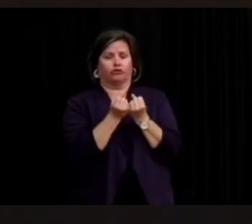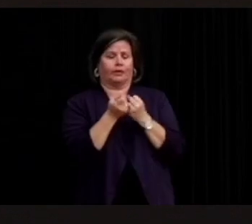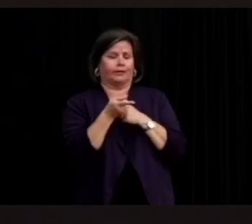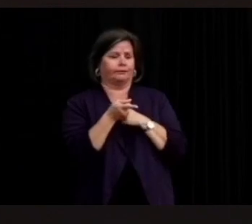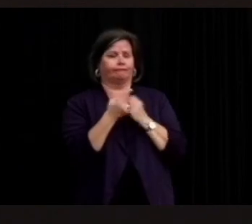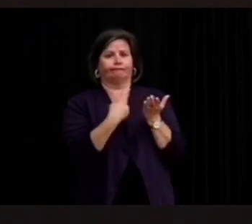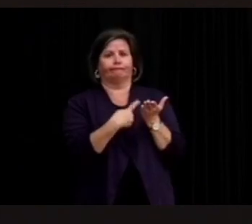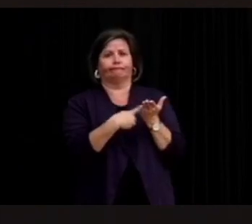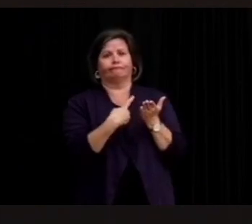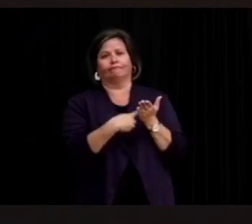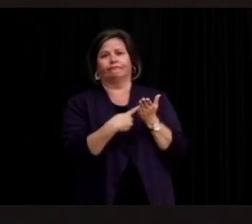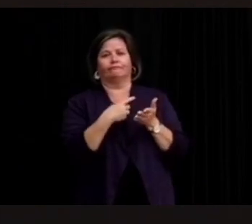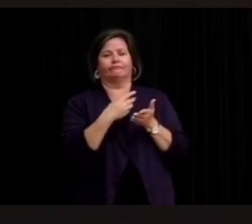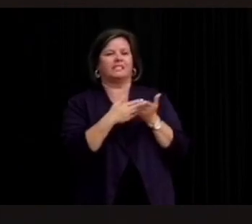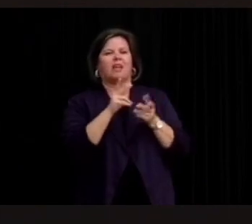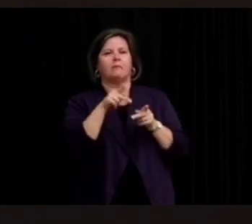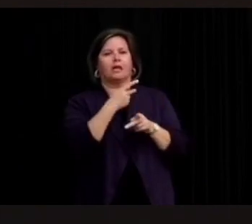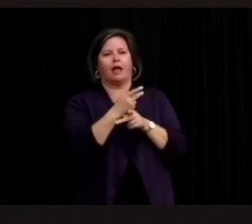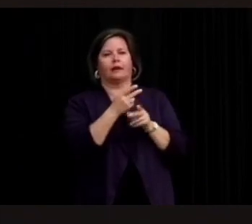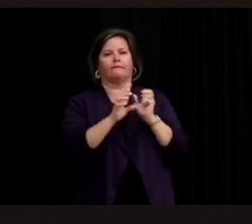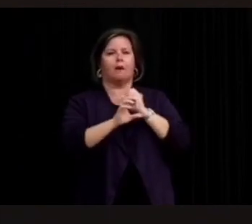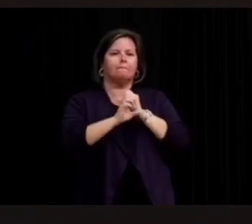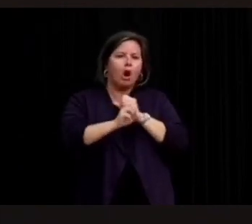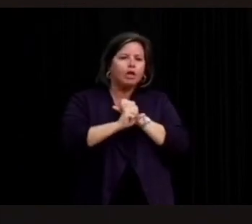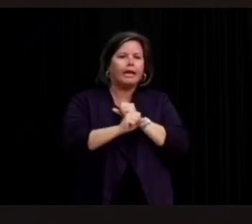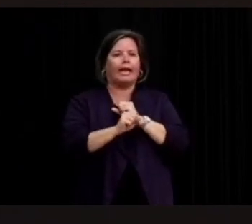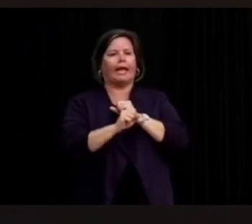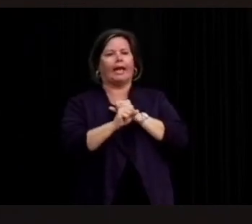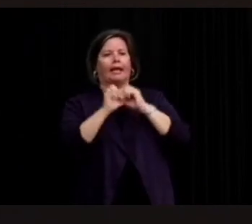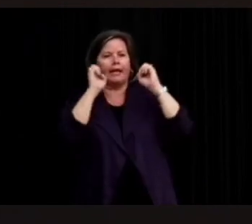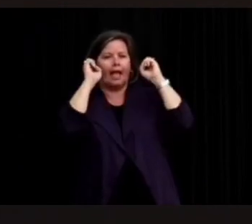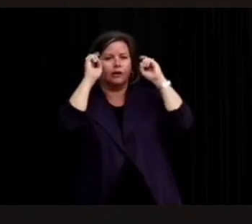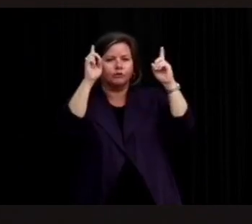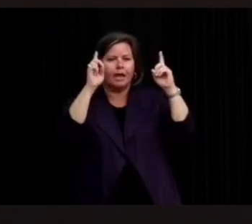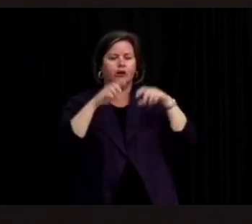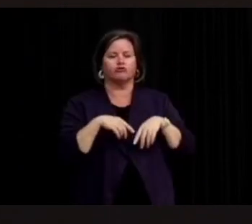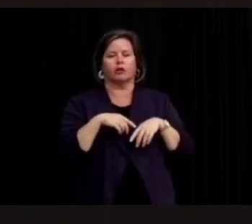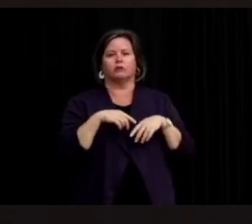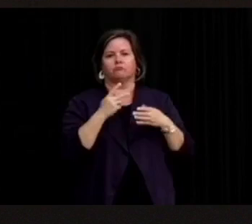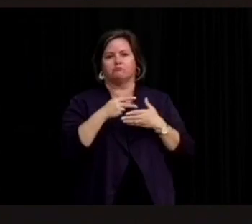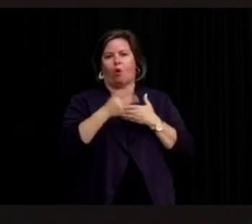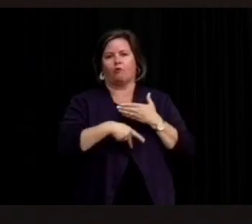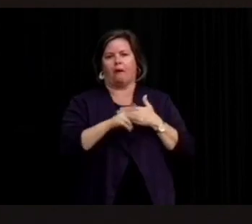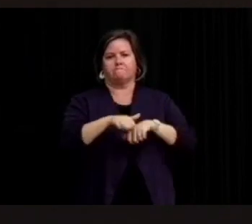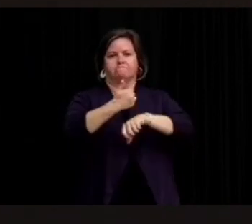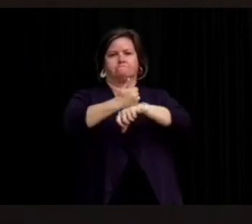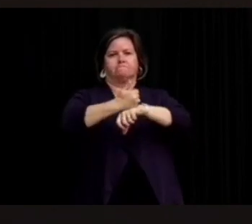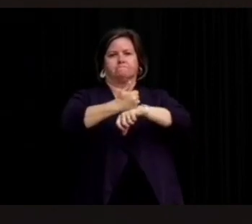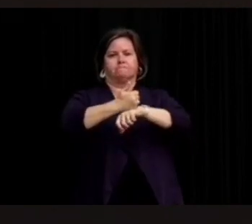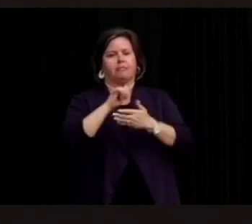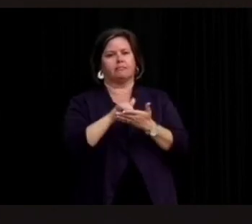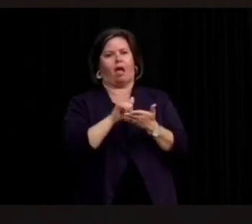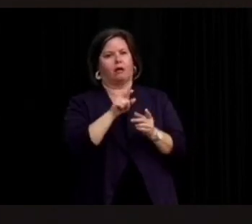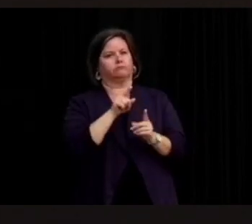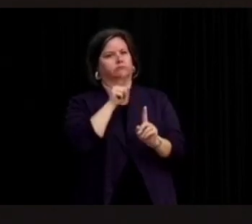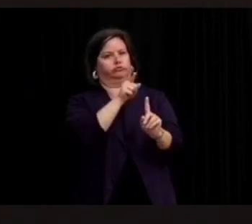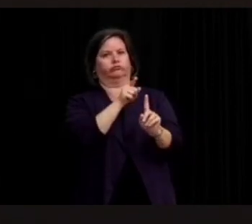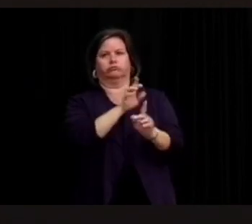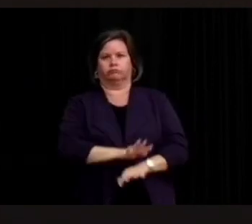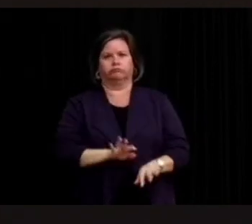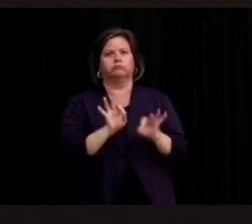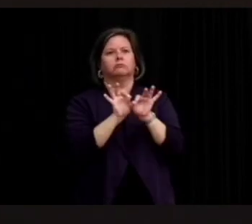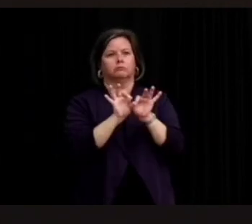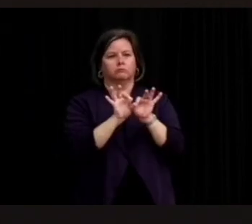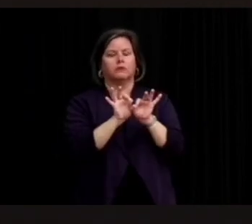some kind of marketing or education campaign to get that information out there. So I think that'll probably be one of the major